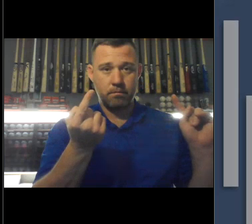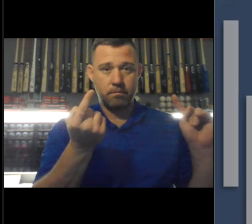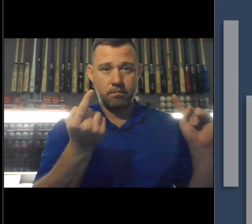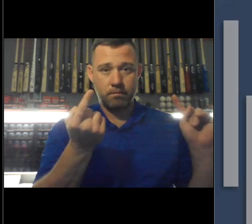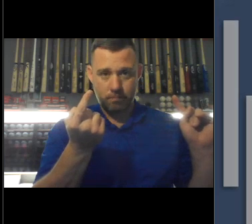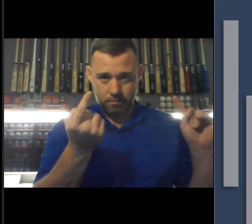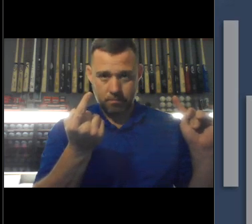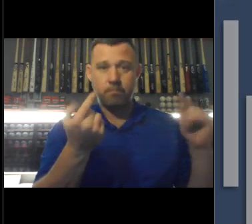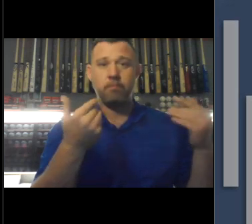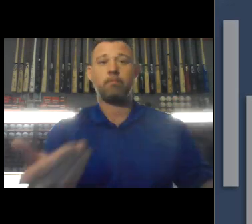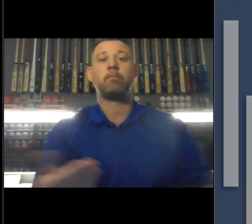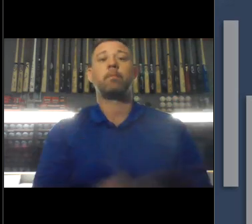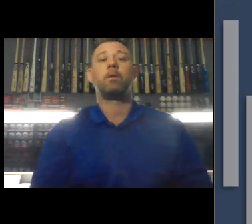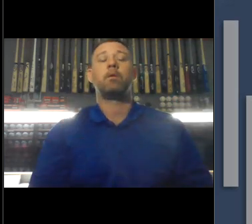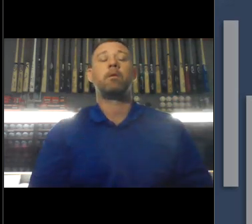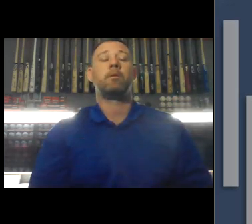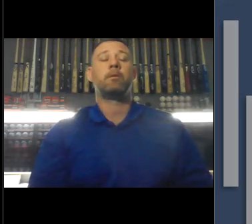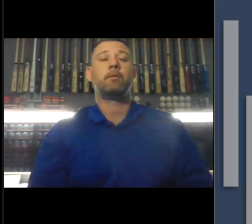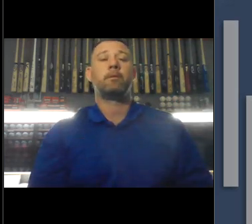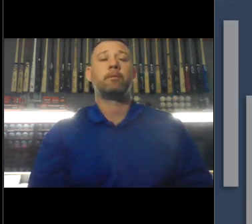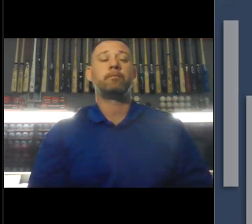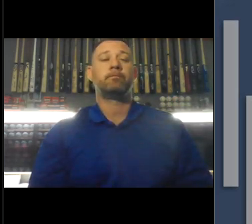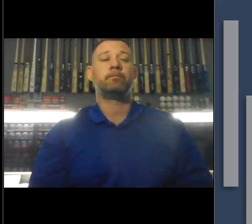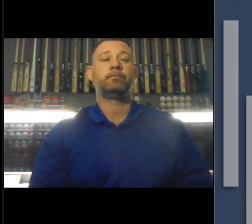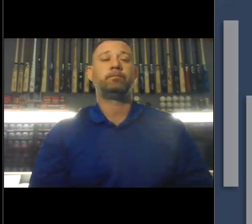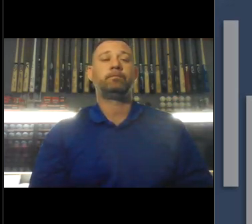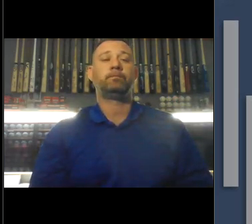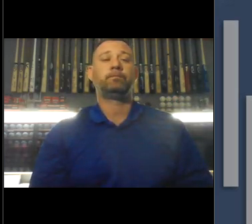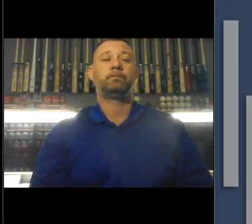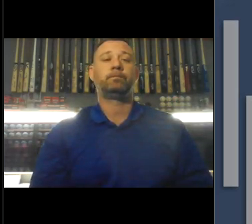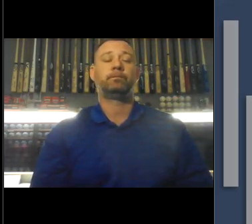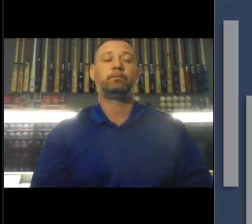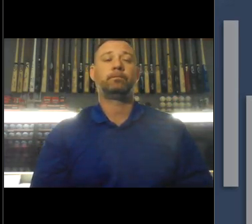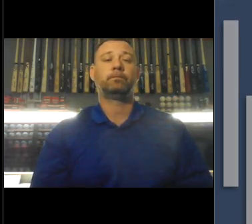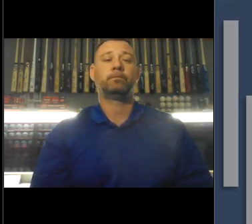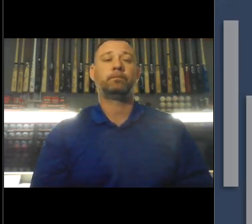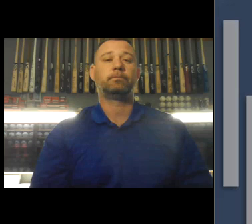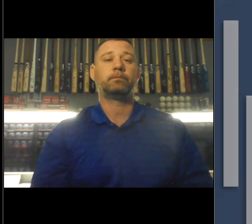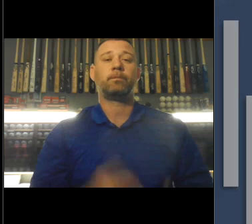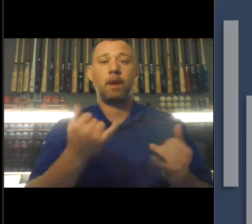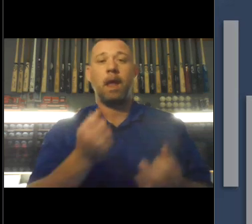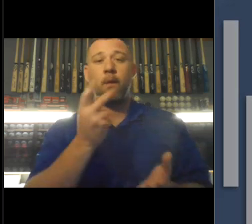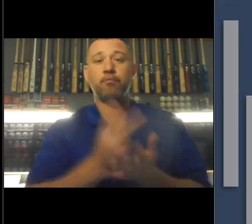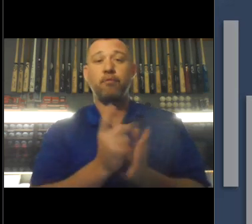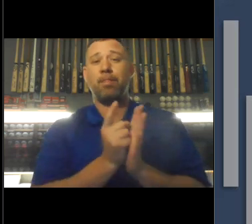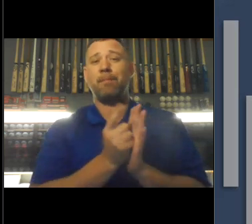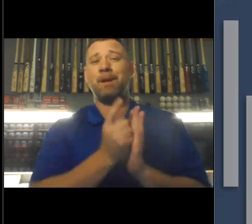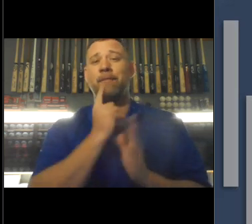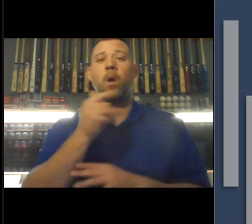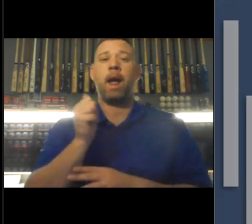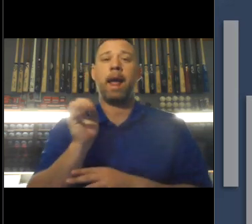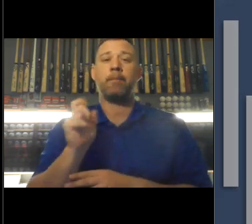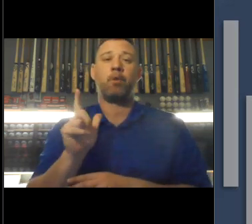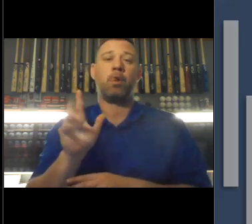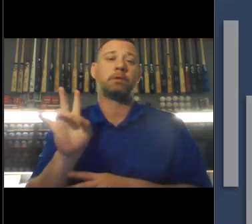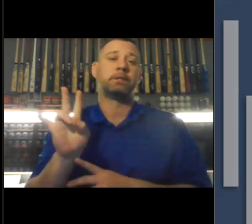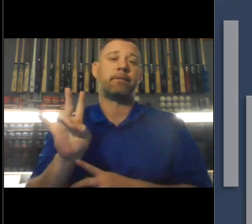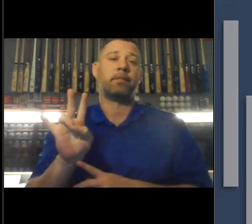motion carries. Thank you. And now we will move to approval of minutes for April 7th.